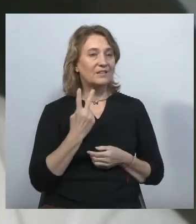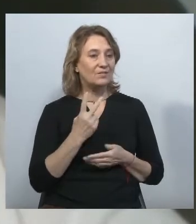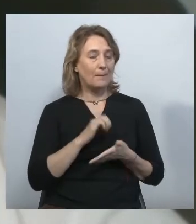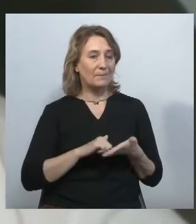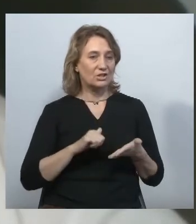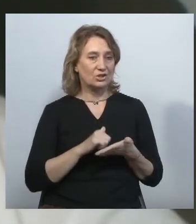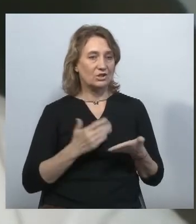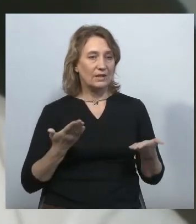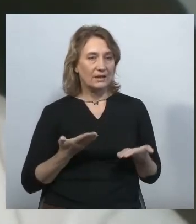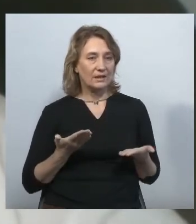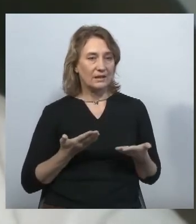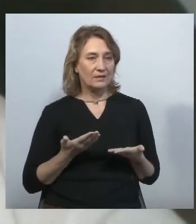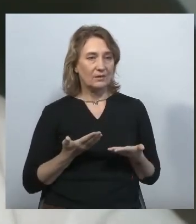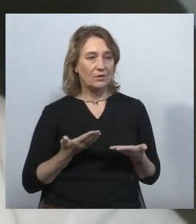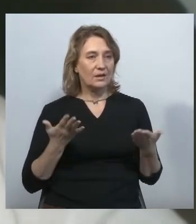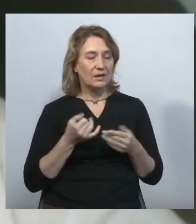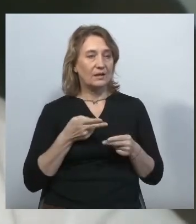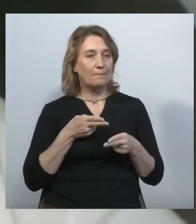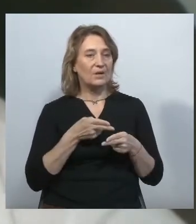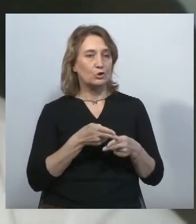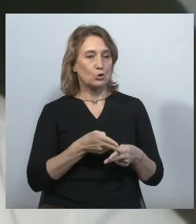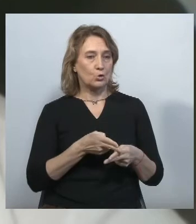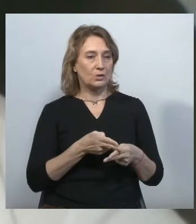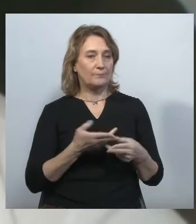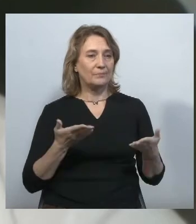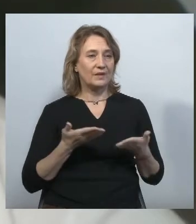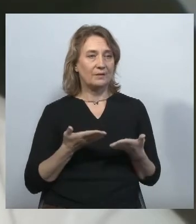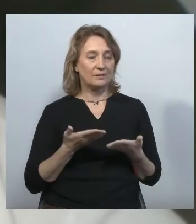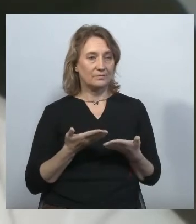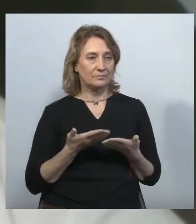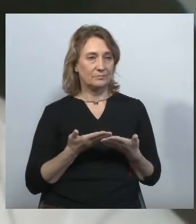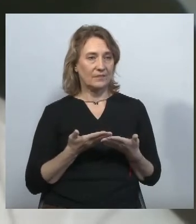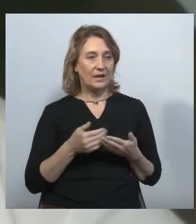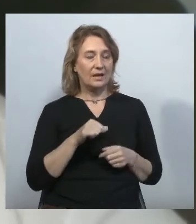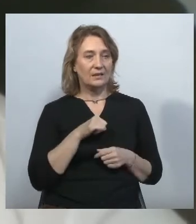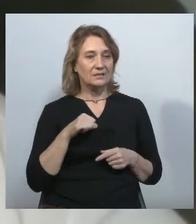The first two reasons why, the first two challenges,